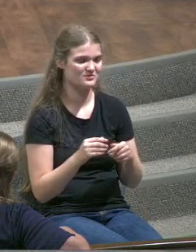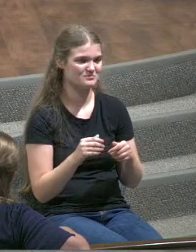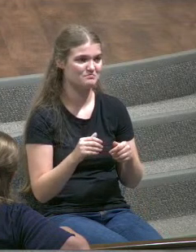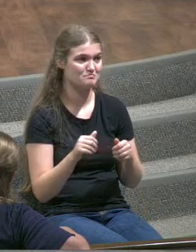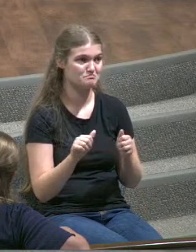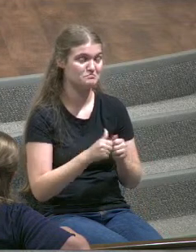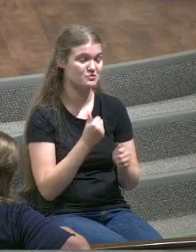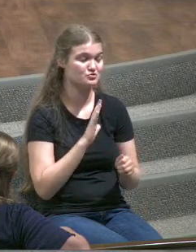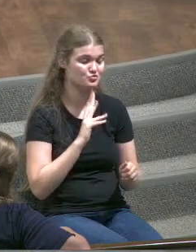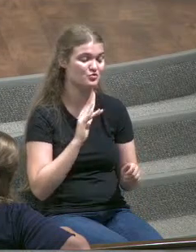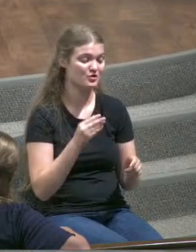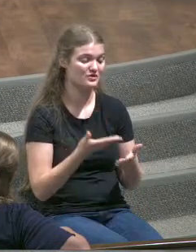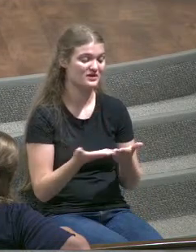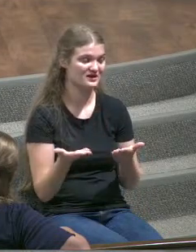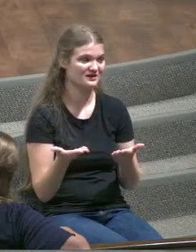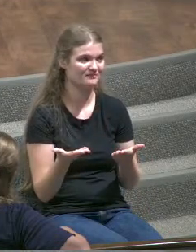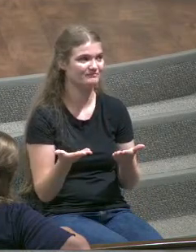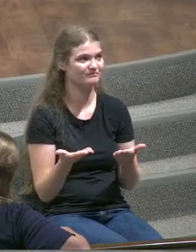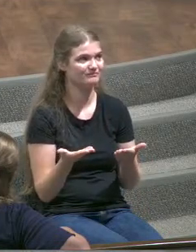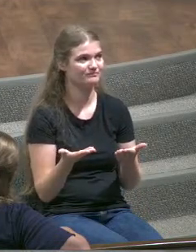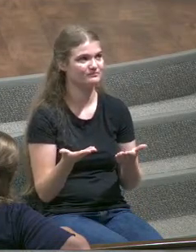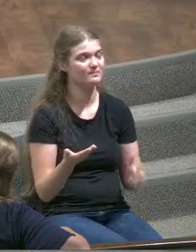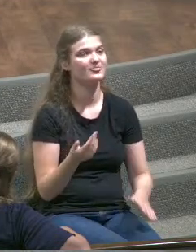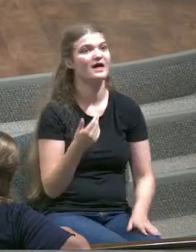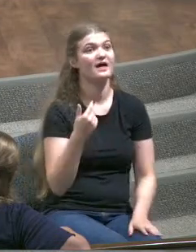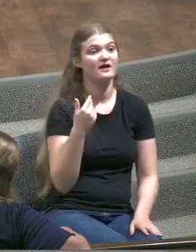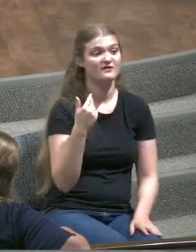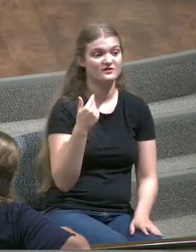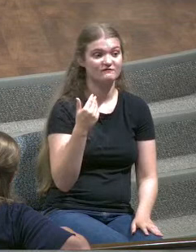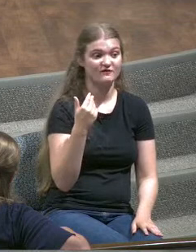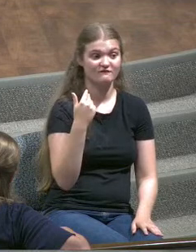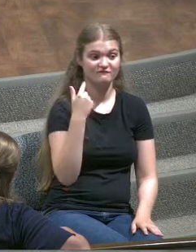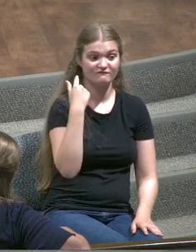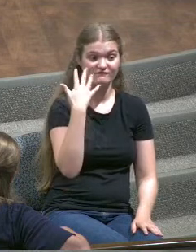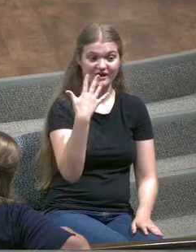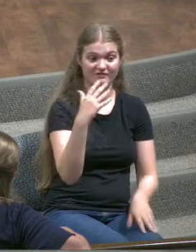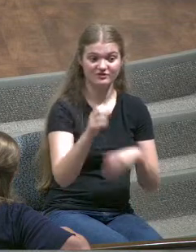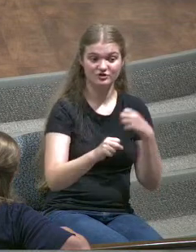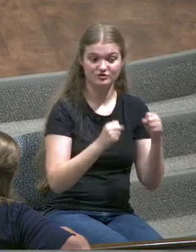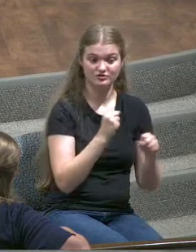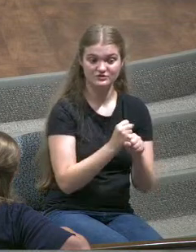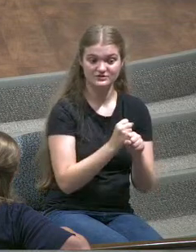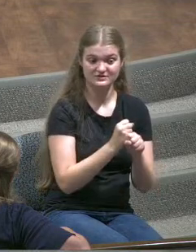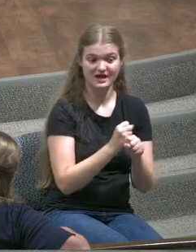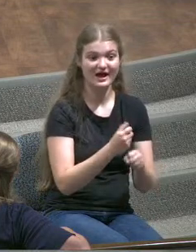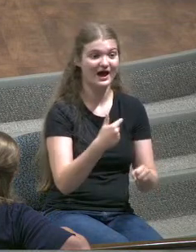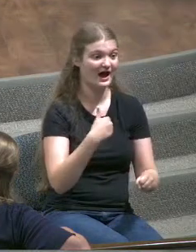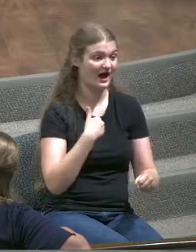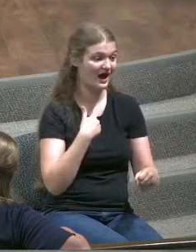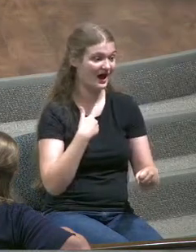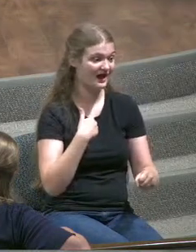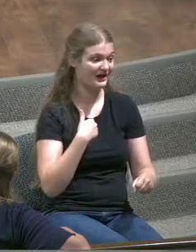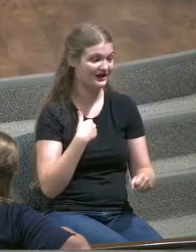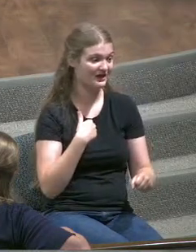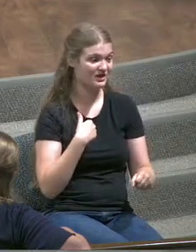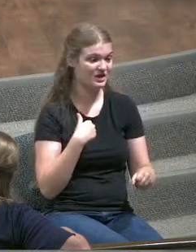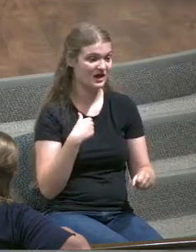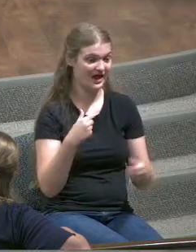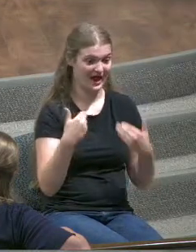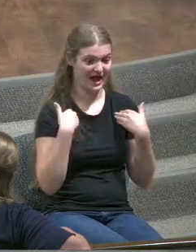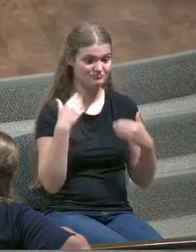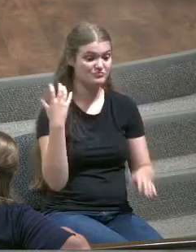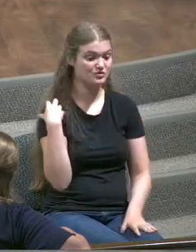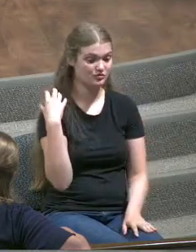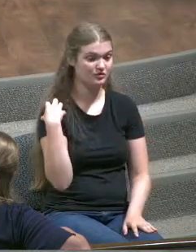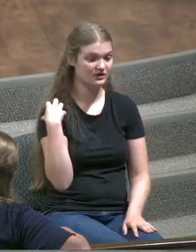list would be that for a 5-year period, I had access, authority, whatever you want